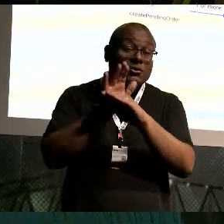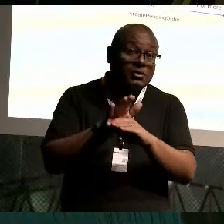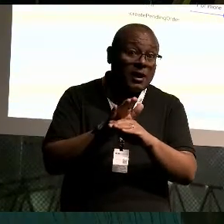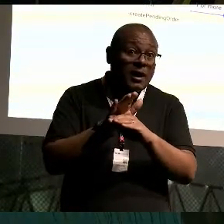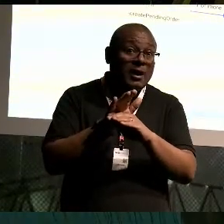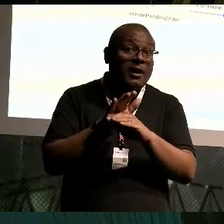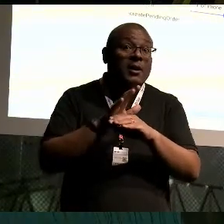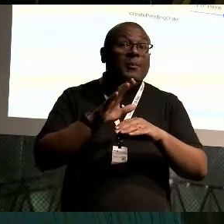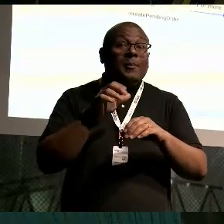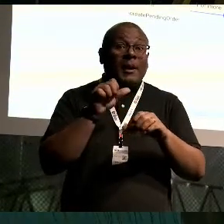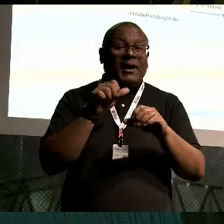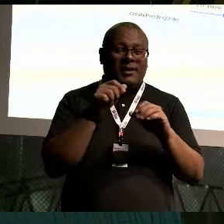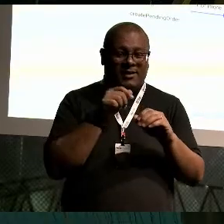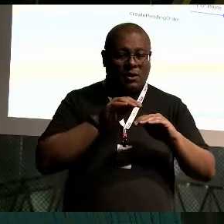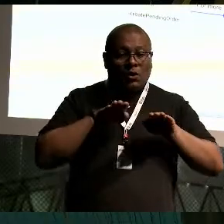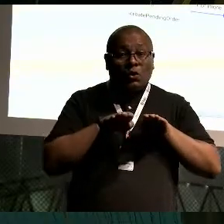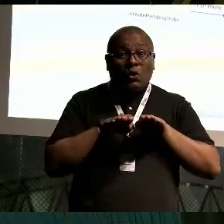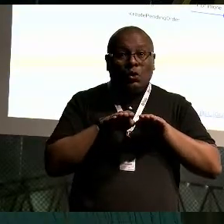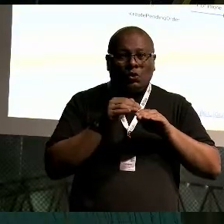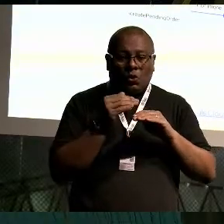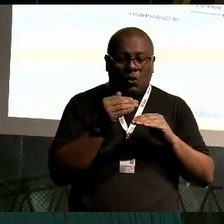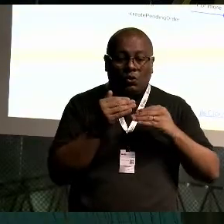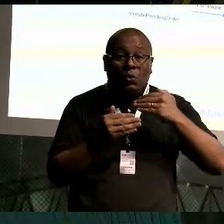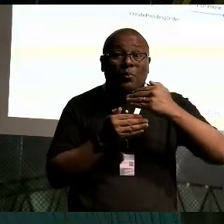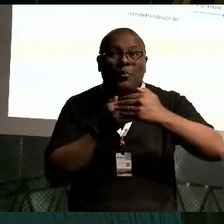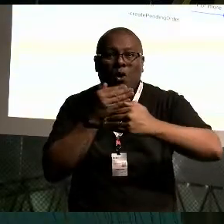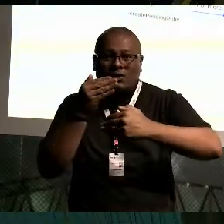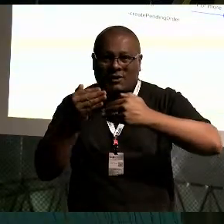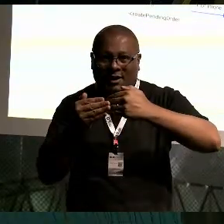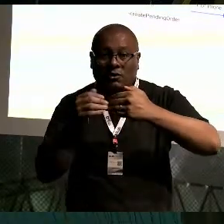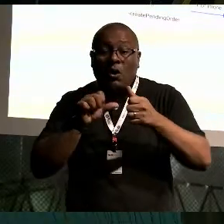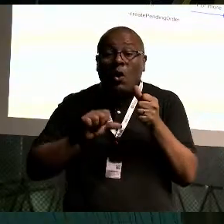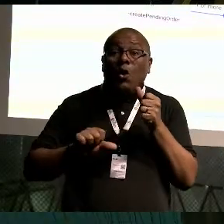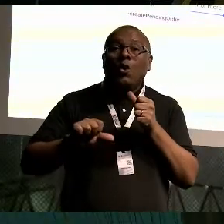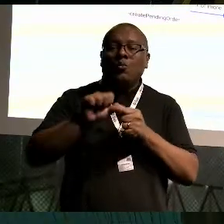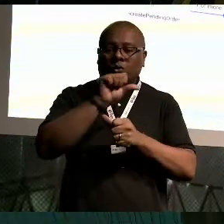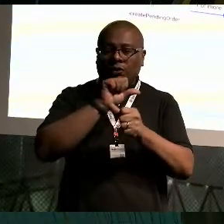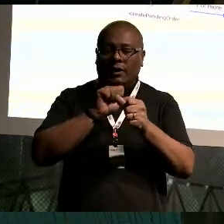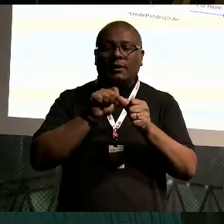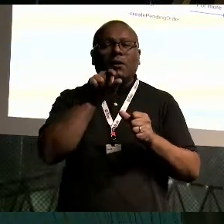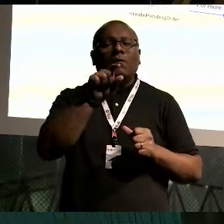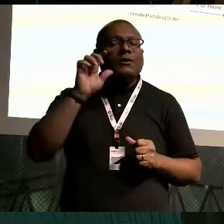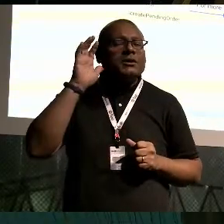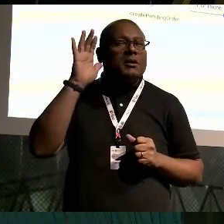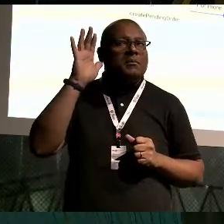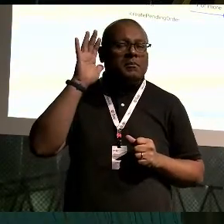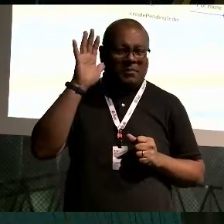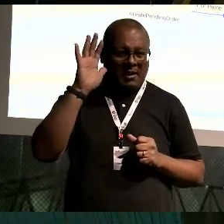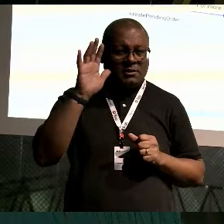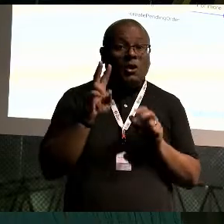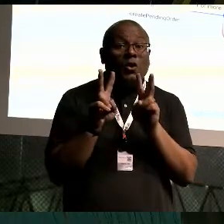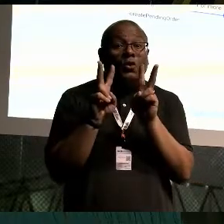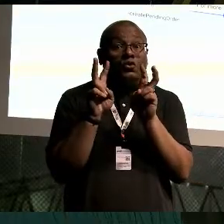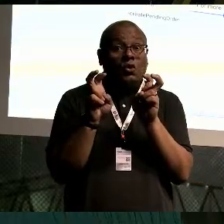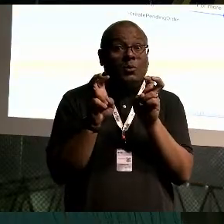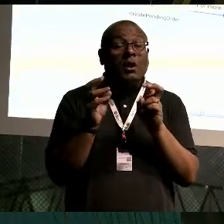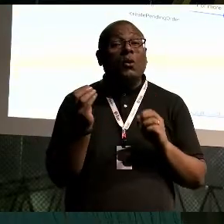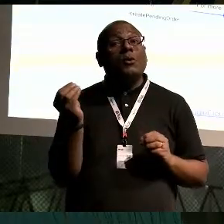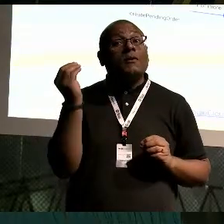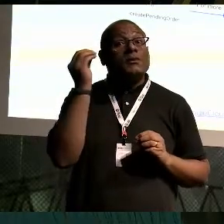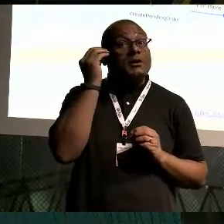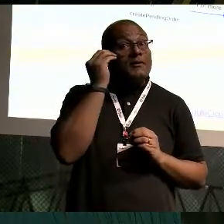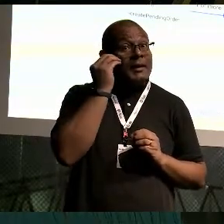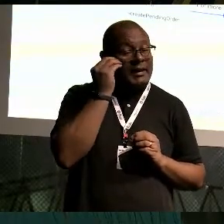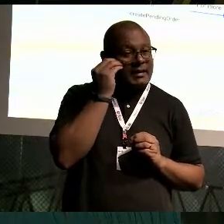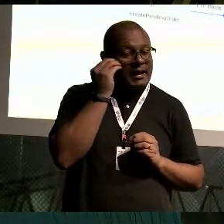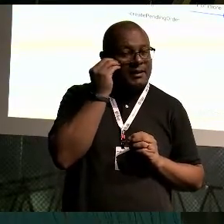take a compensation step. So that's the reject order, that's the Saga pattern. So you need to think about these things. You need to think about when to apply the retries and when